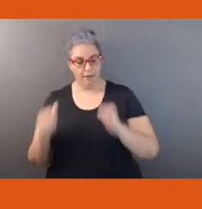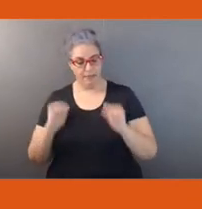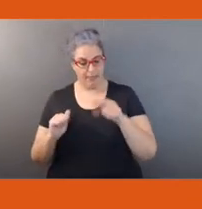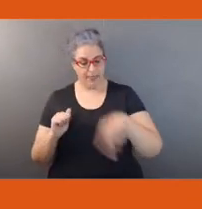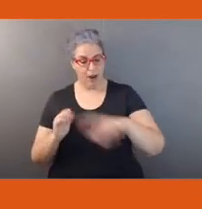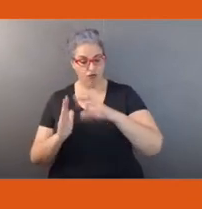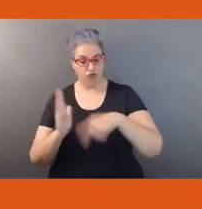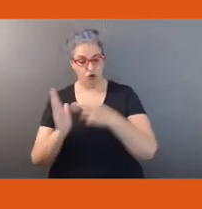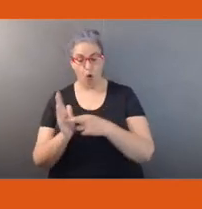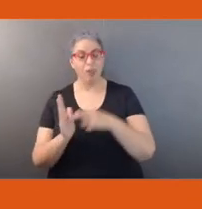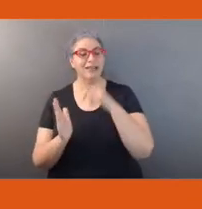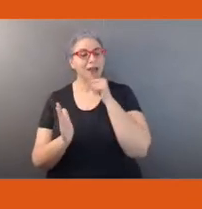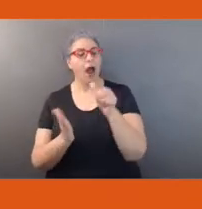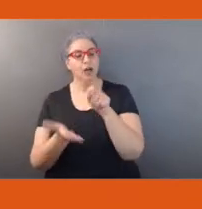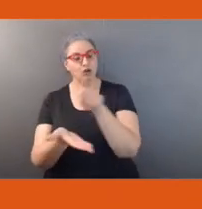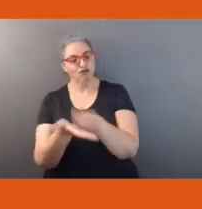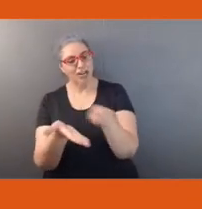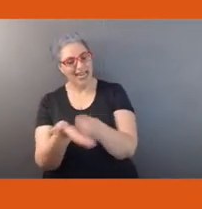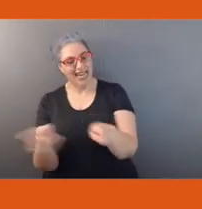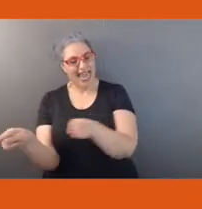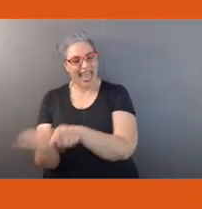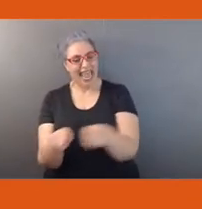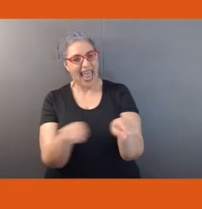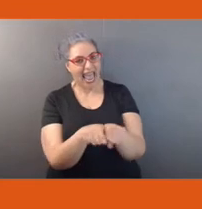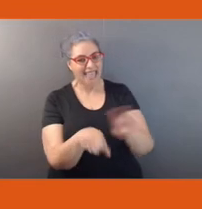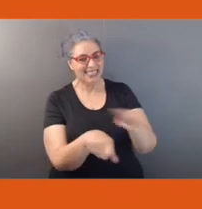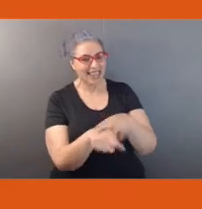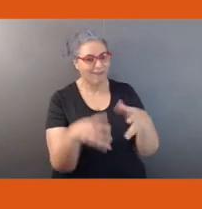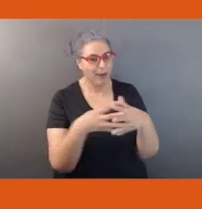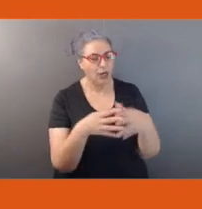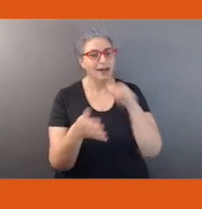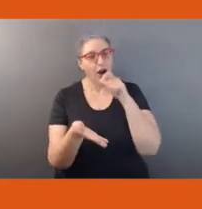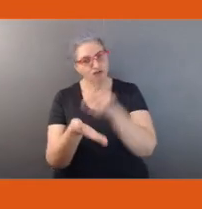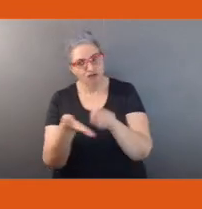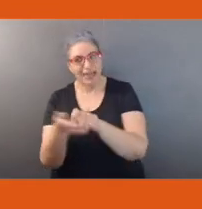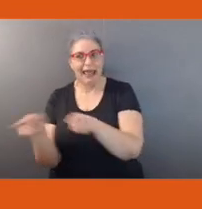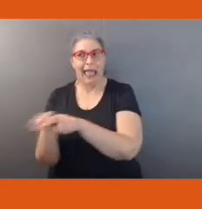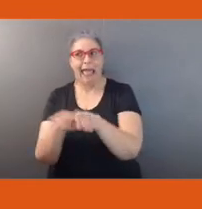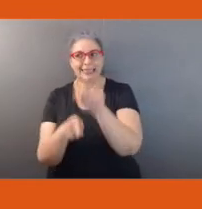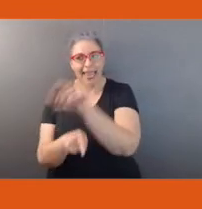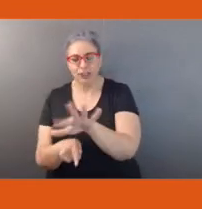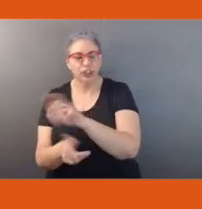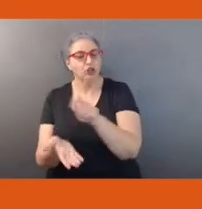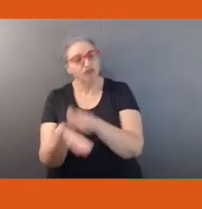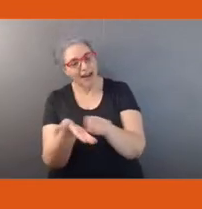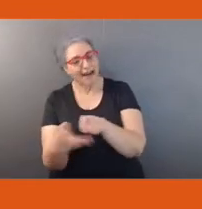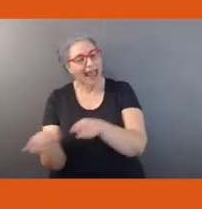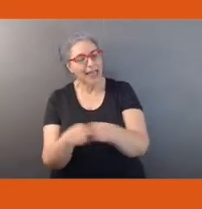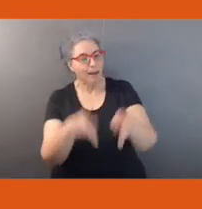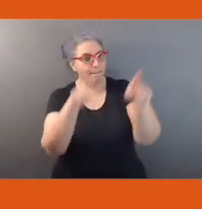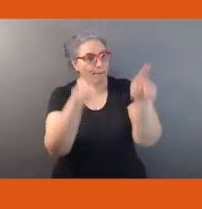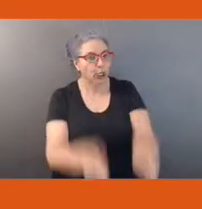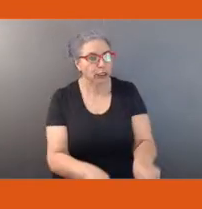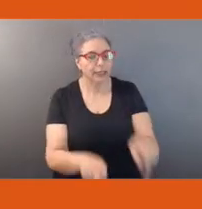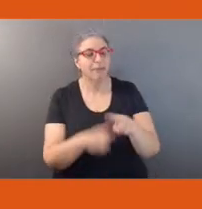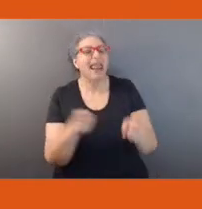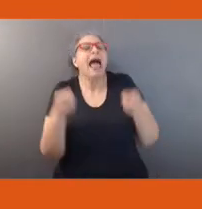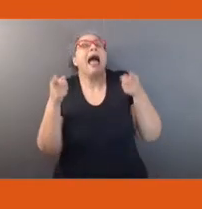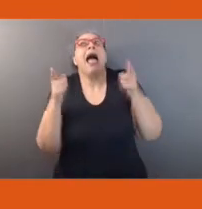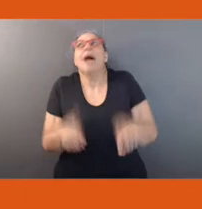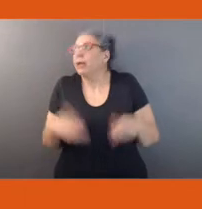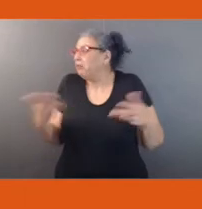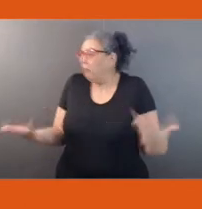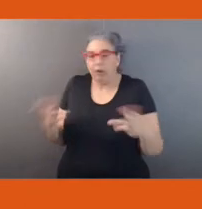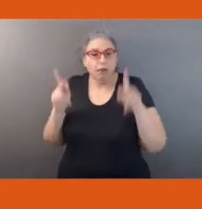isn't scripted as such, you know, and it can just be a person and then it happens to be a person